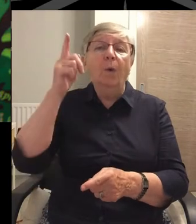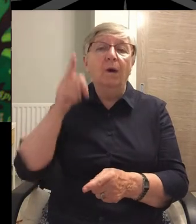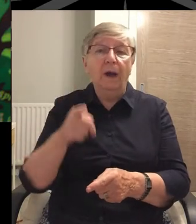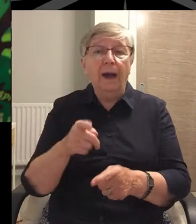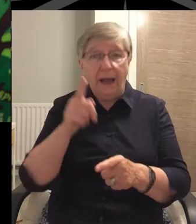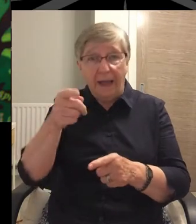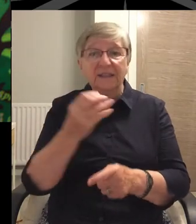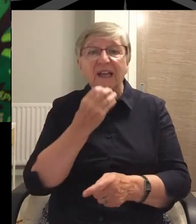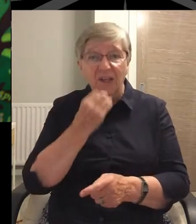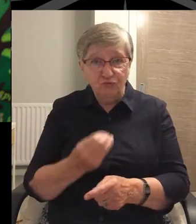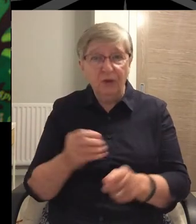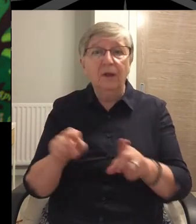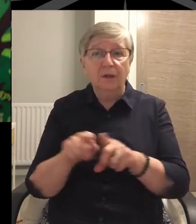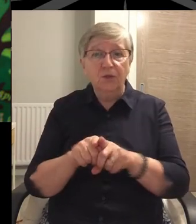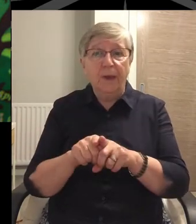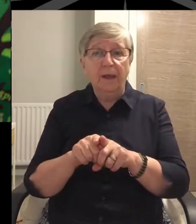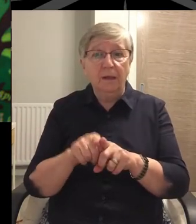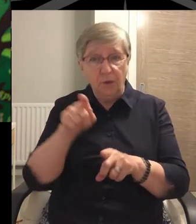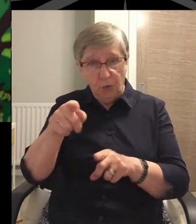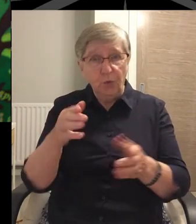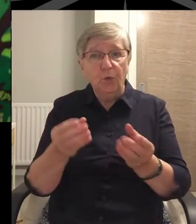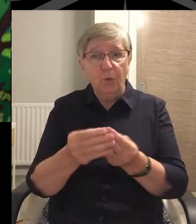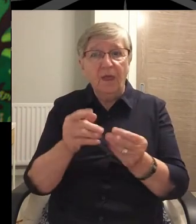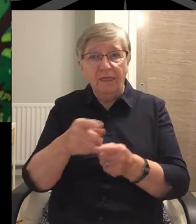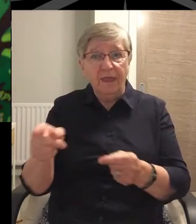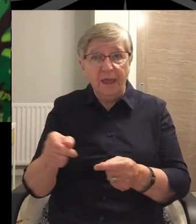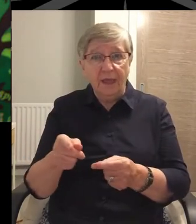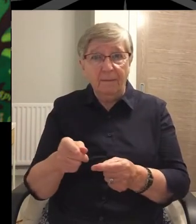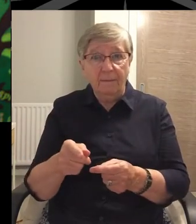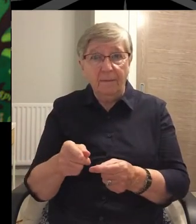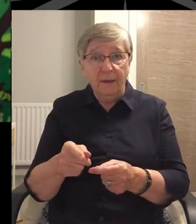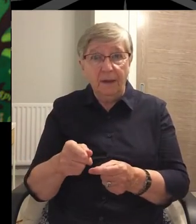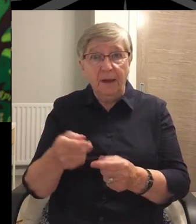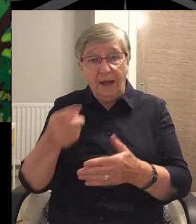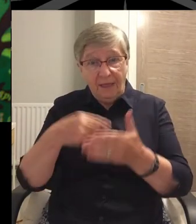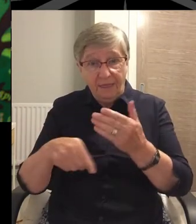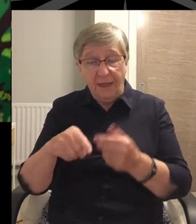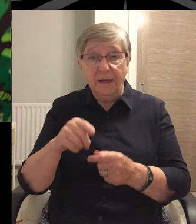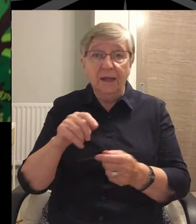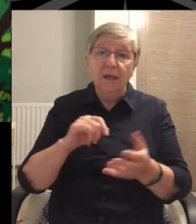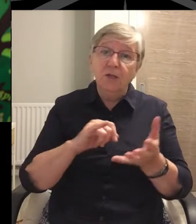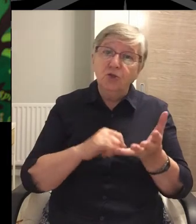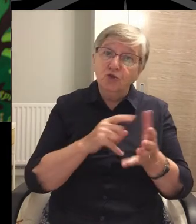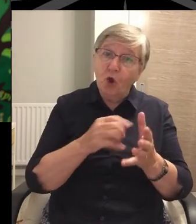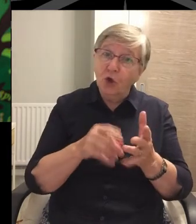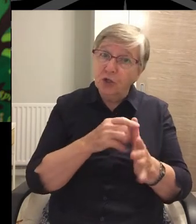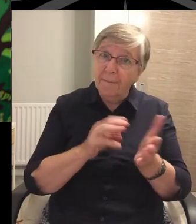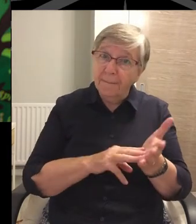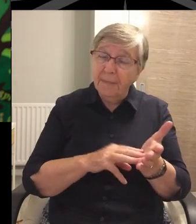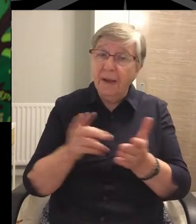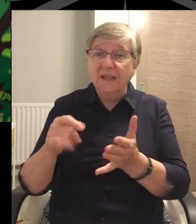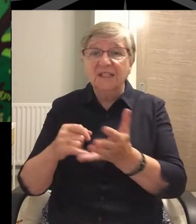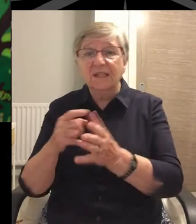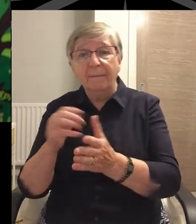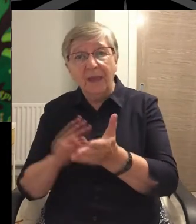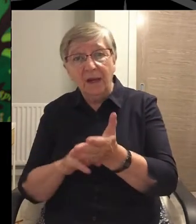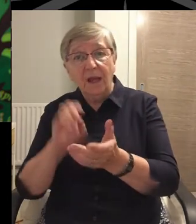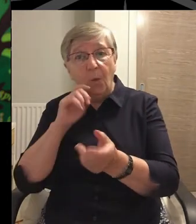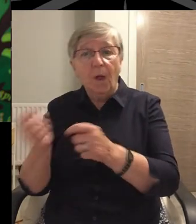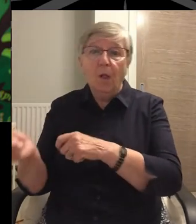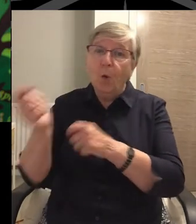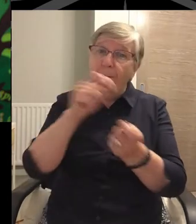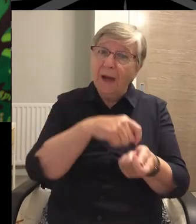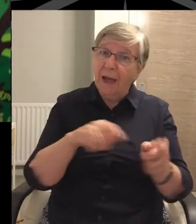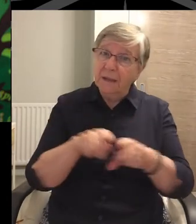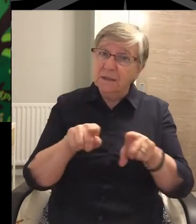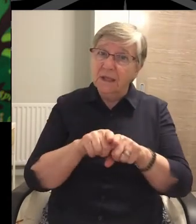Oh, and your fortunes along with them. And then verse 55, and your sister Sodom with her daughters and Samaria with her daughters will